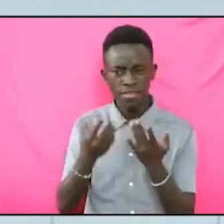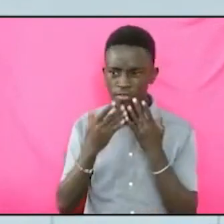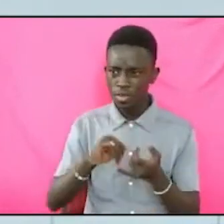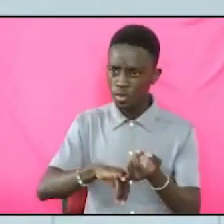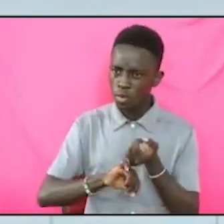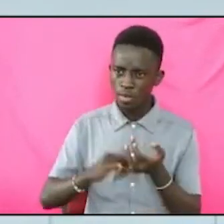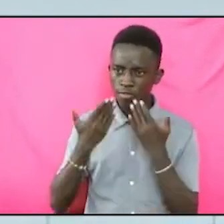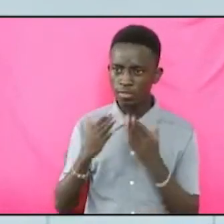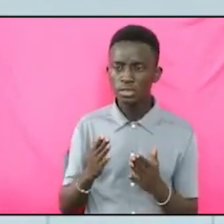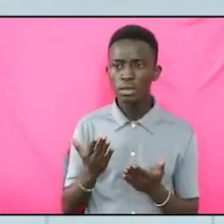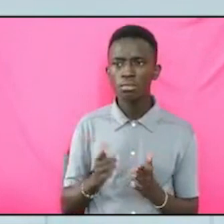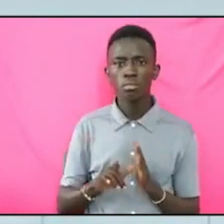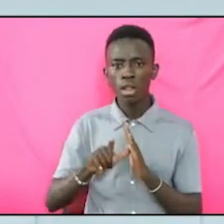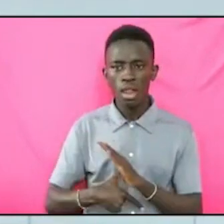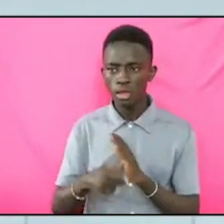Alikuacha kwa mata.